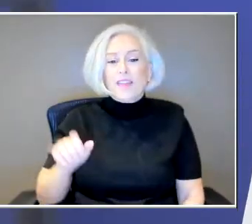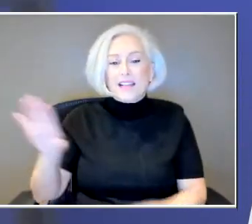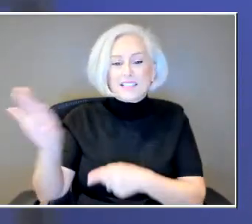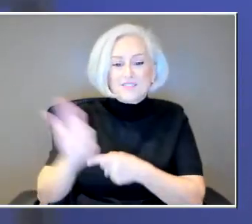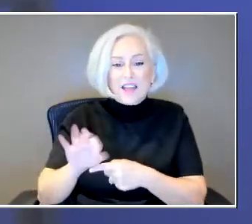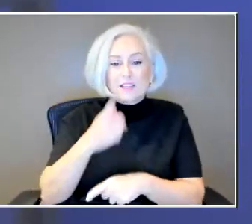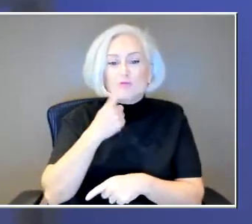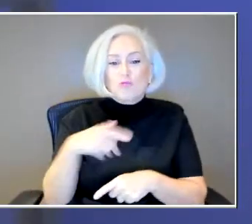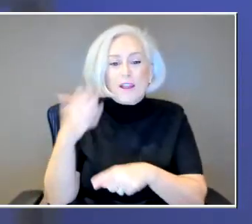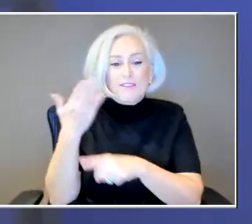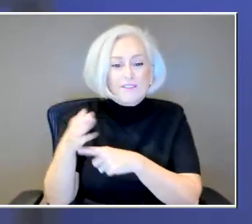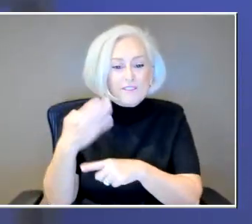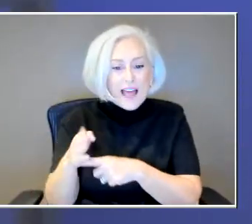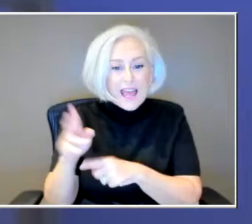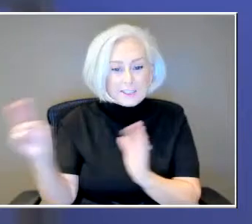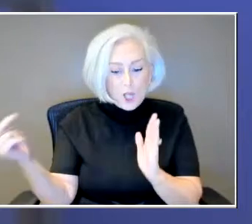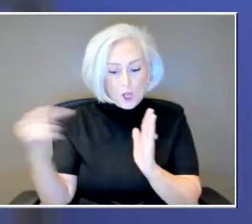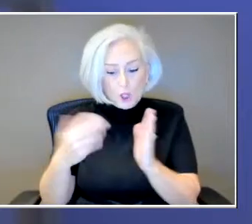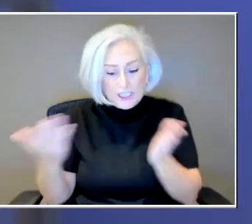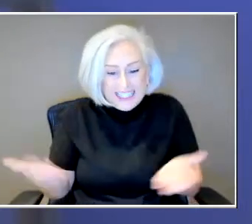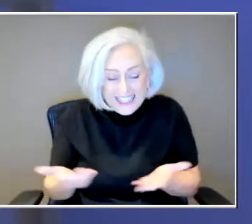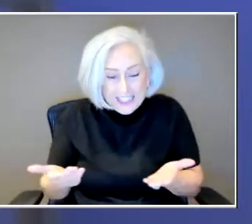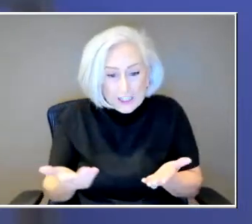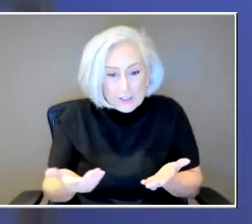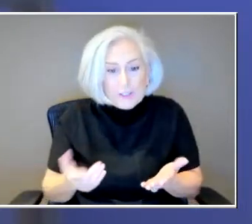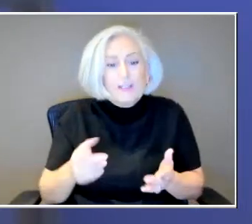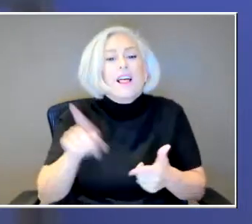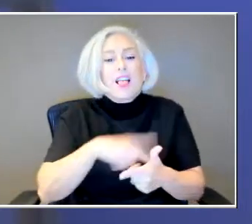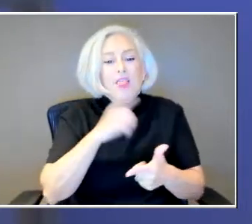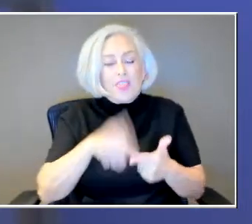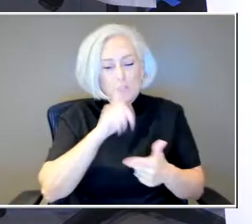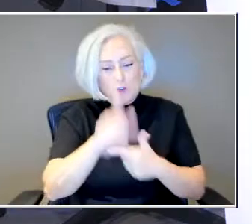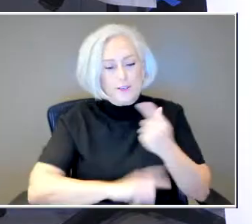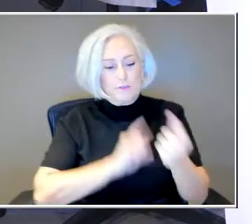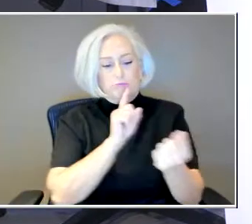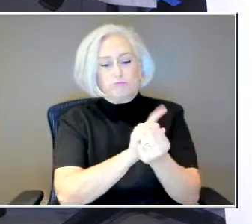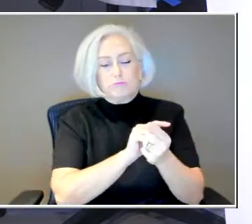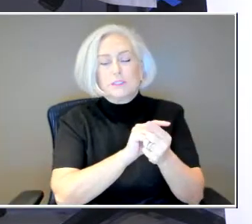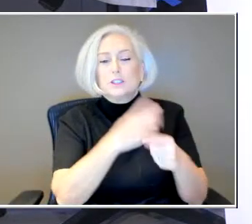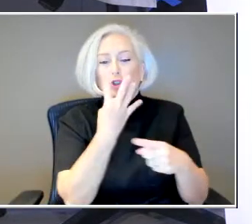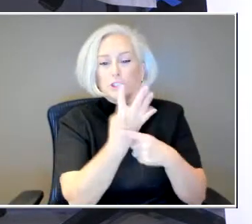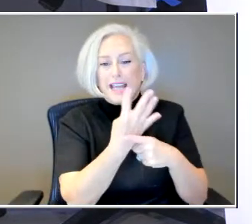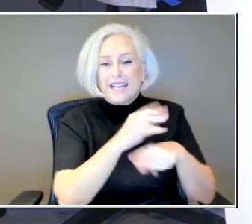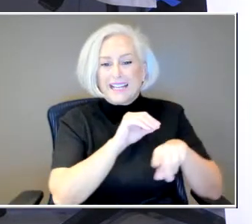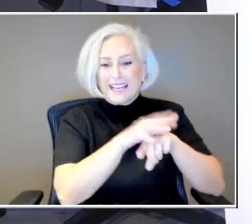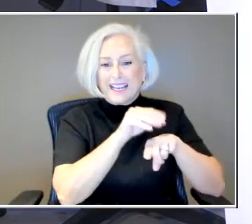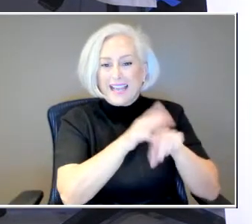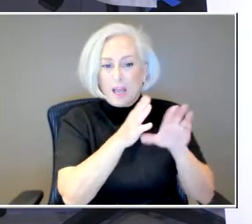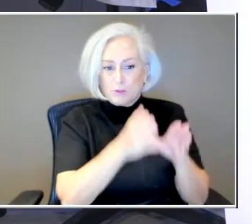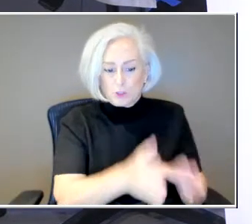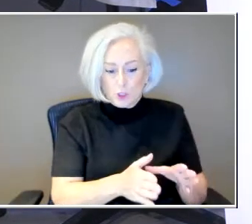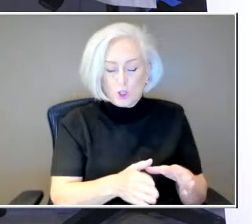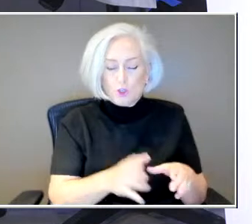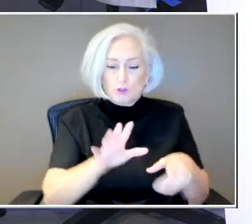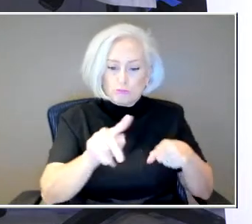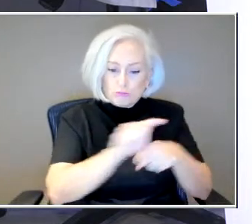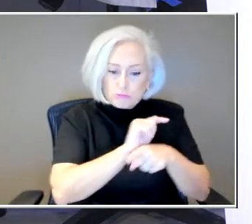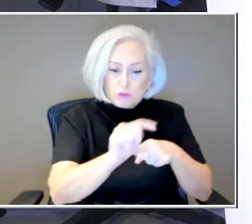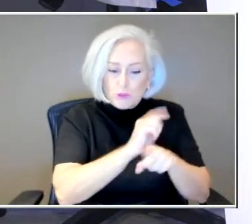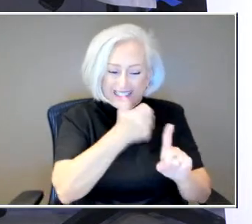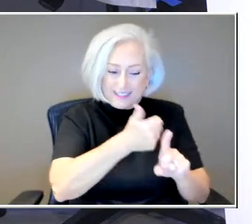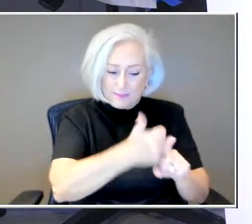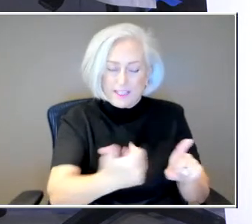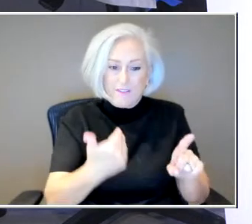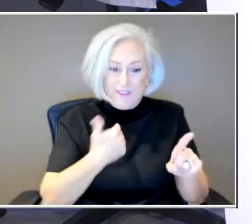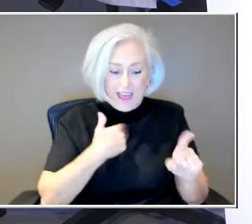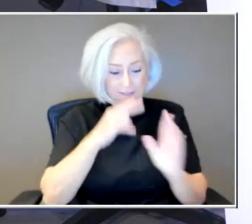Look here, And then come see a genetic counselor or somebody who's had training in genetics to read that report and see what